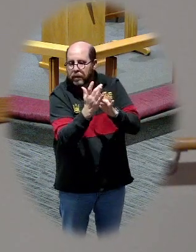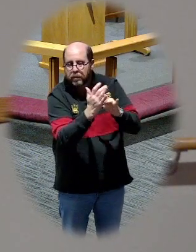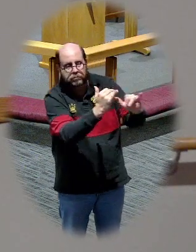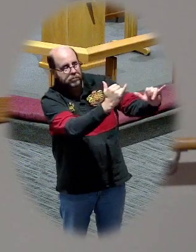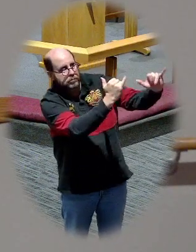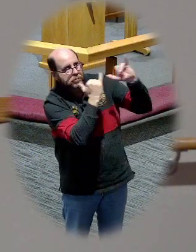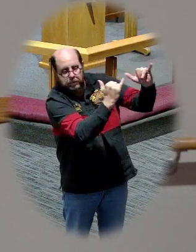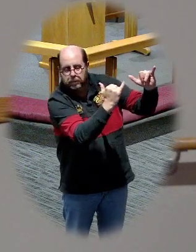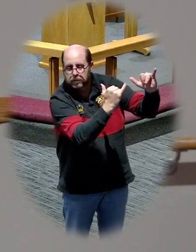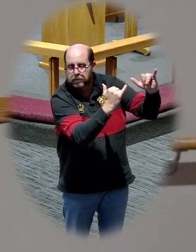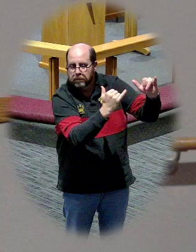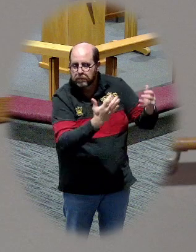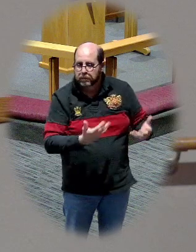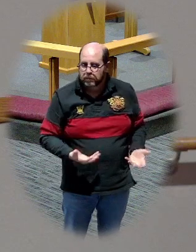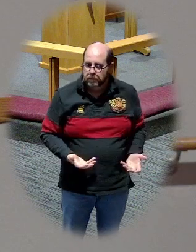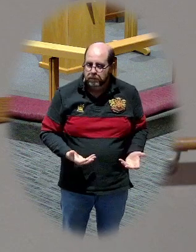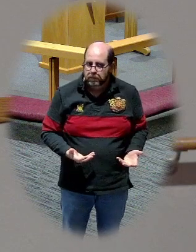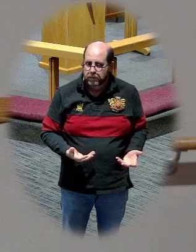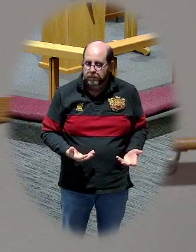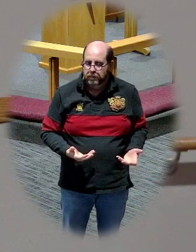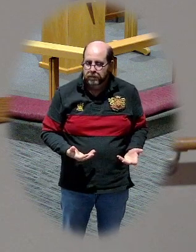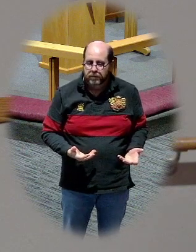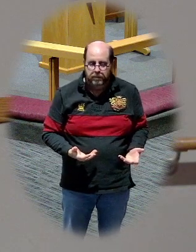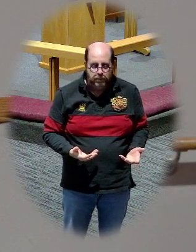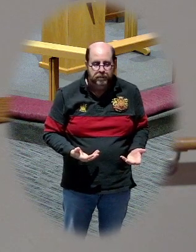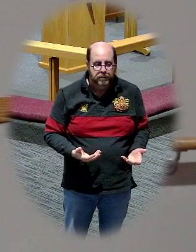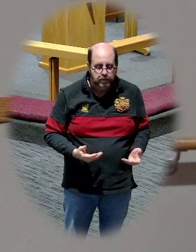into the body of Christ.